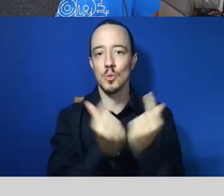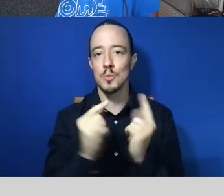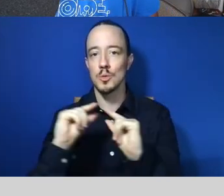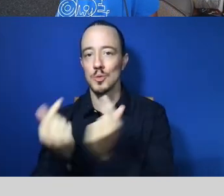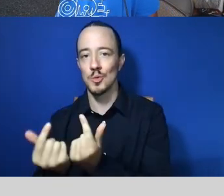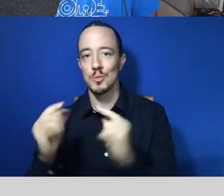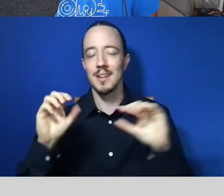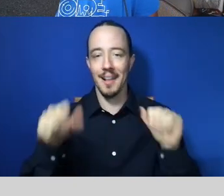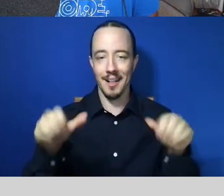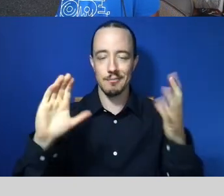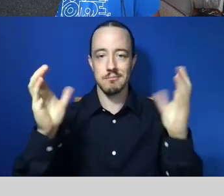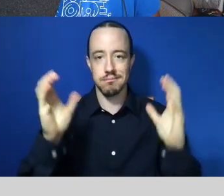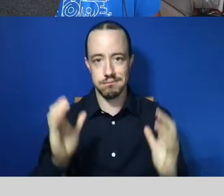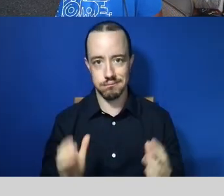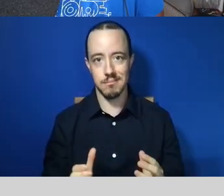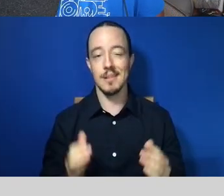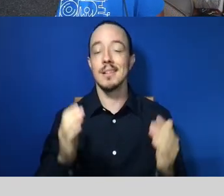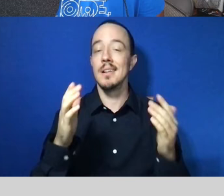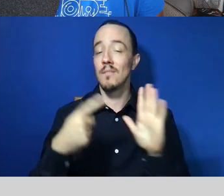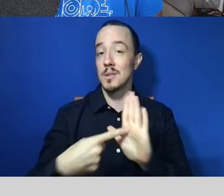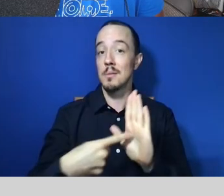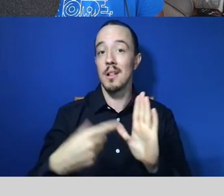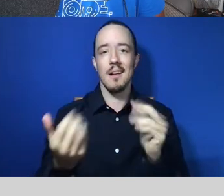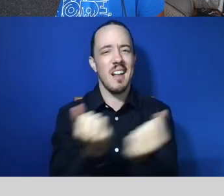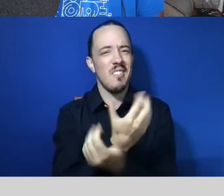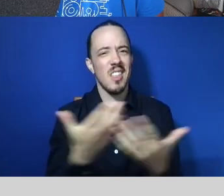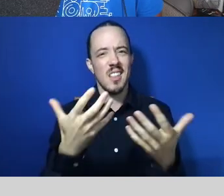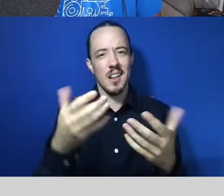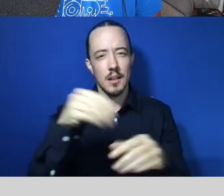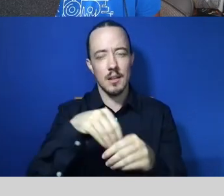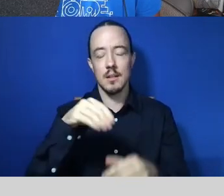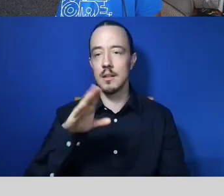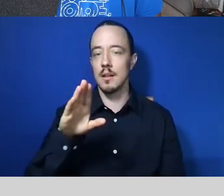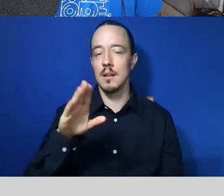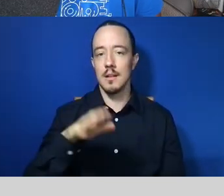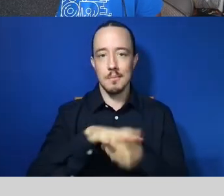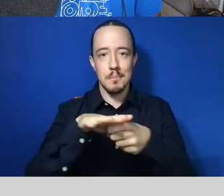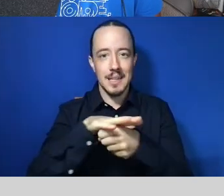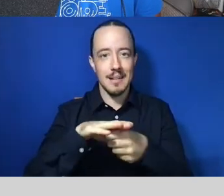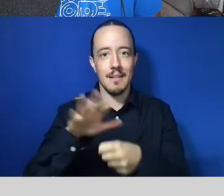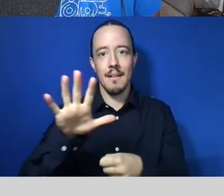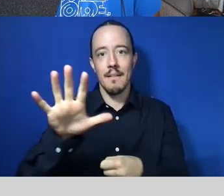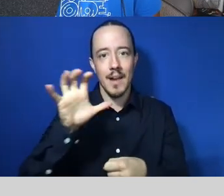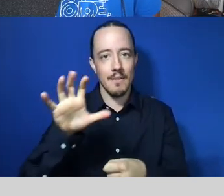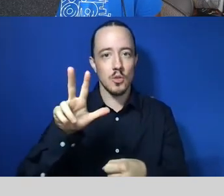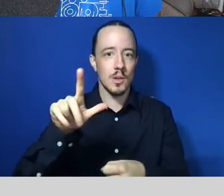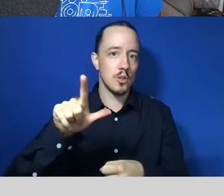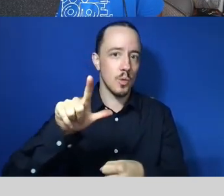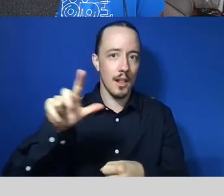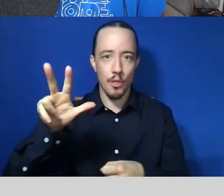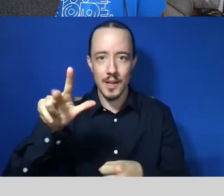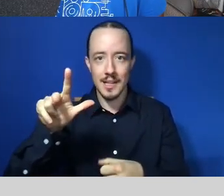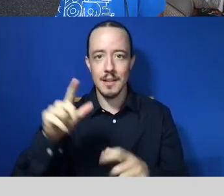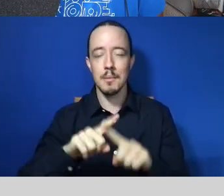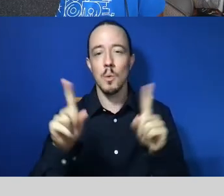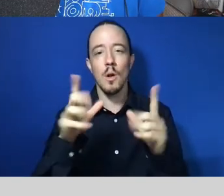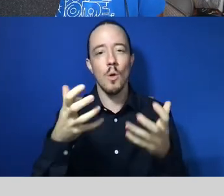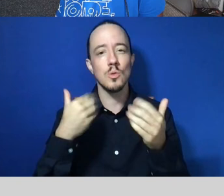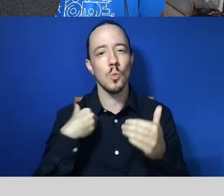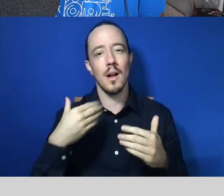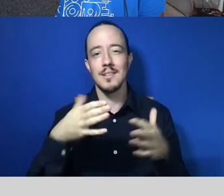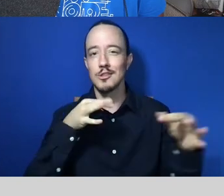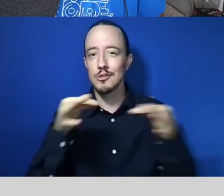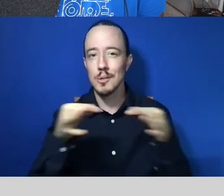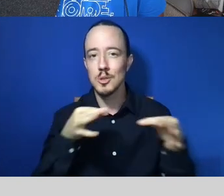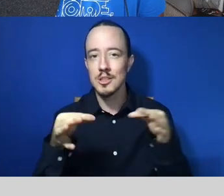comparing on multiple groups, such as we want everything in beat 523, but we also want the